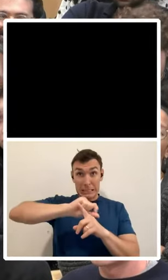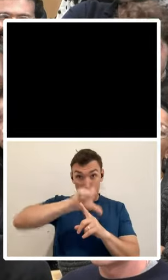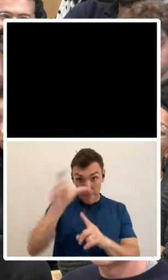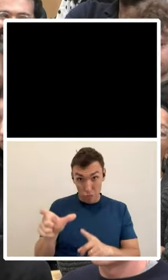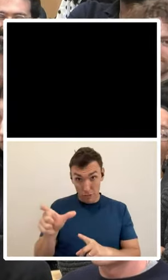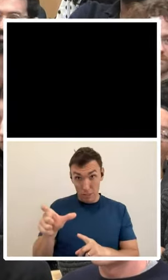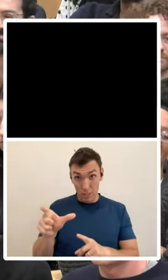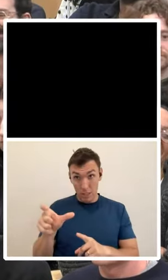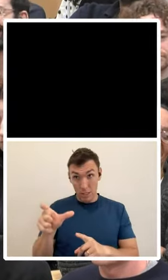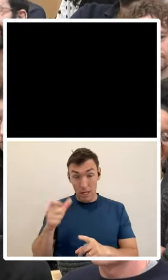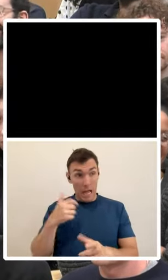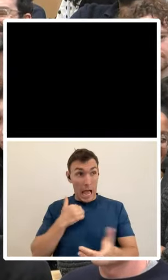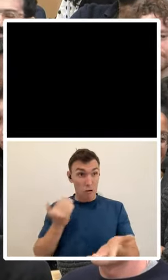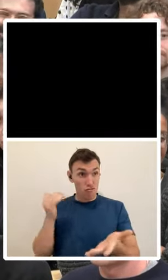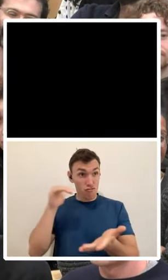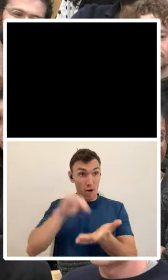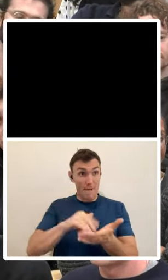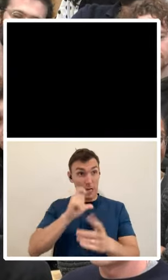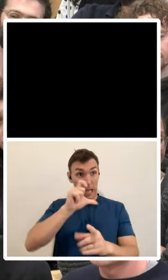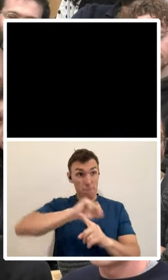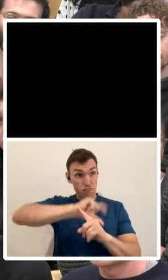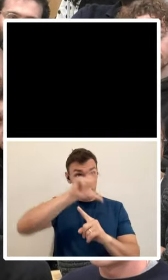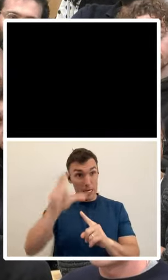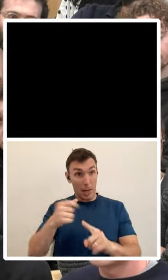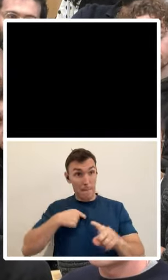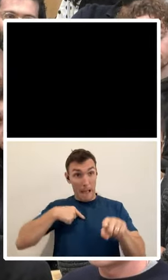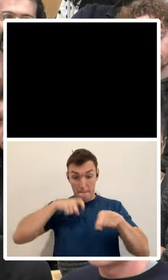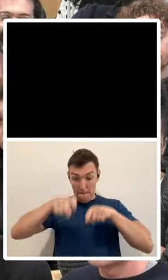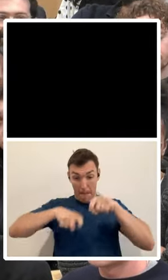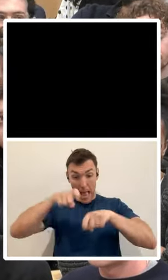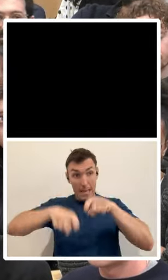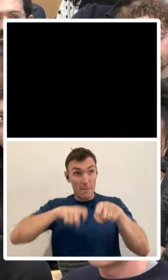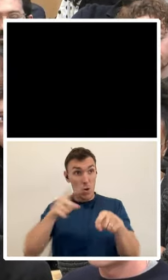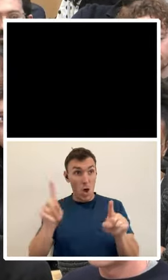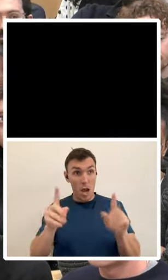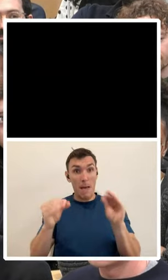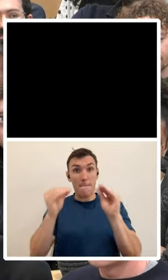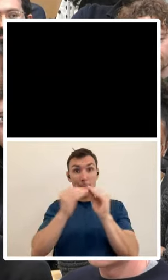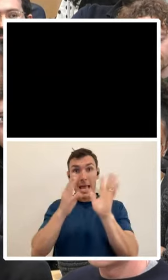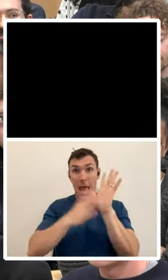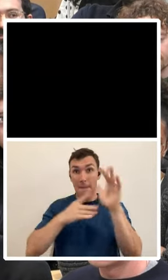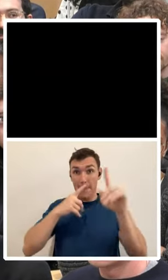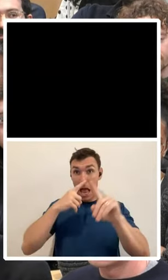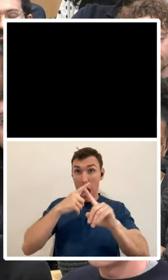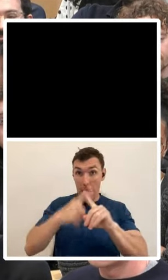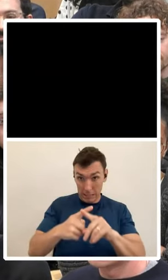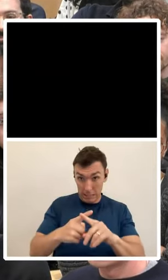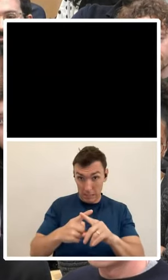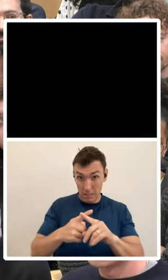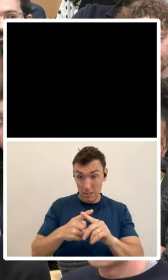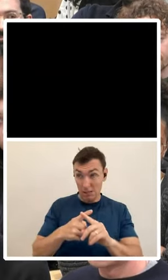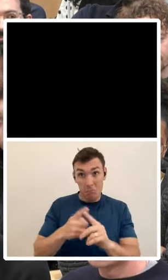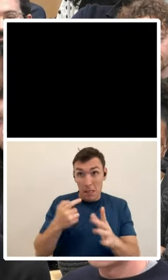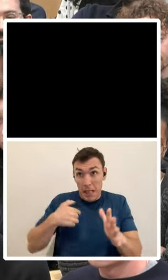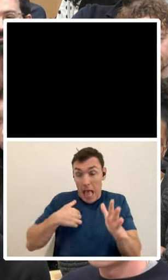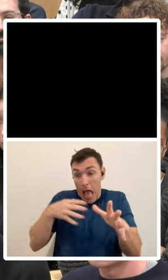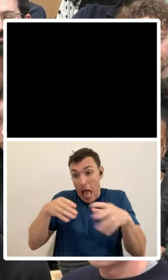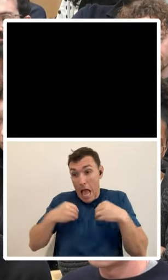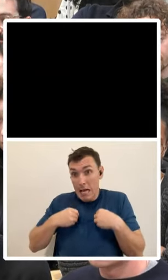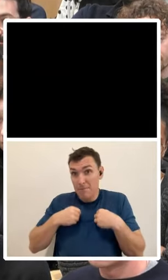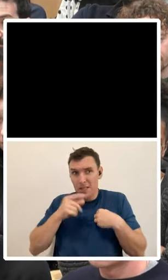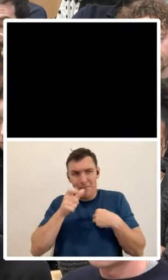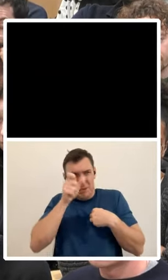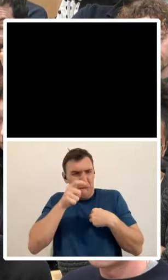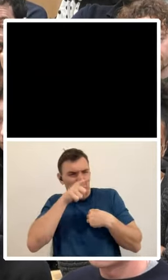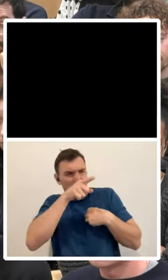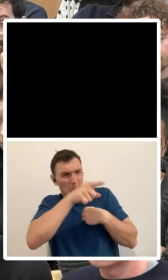Okay. But that's just the bike I had. But that was a source of I guess being picked on. So having to change that bike